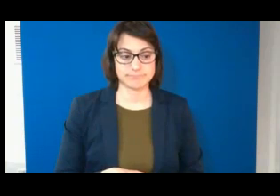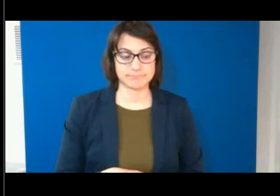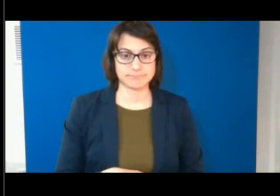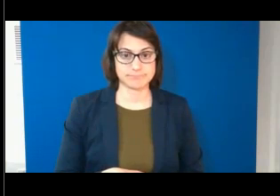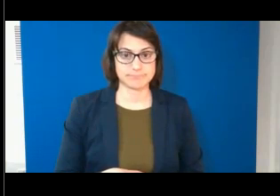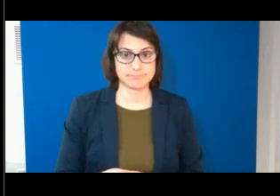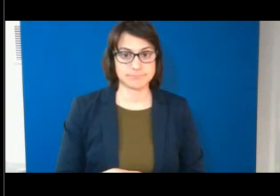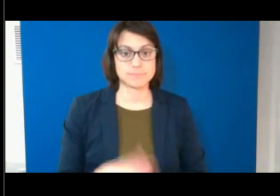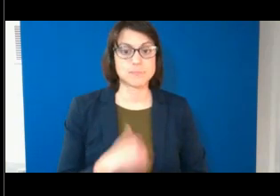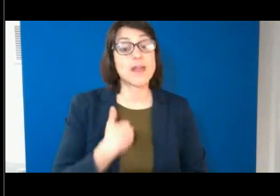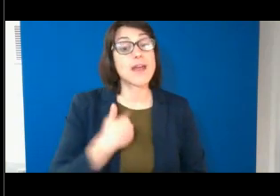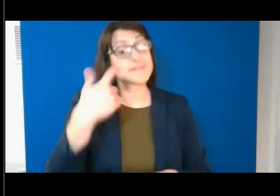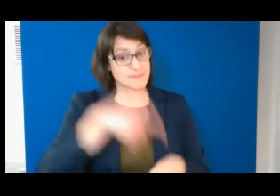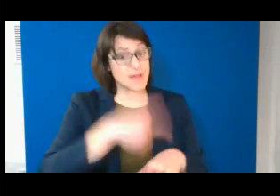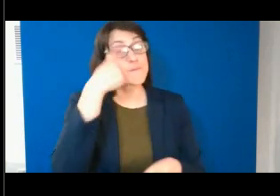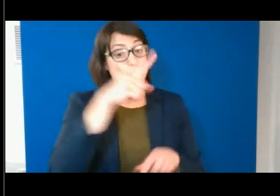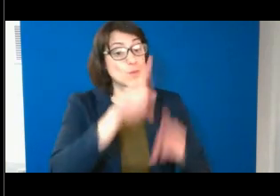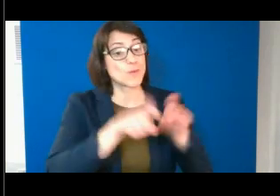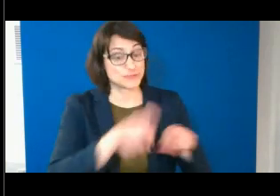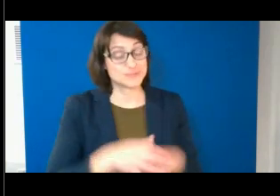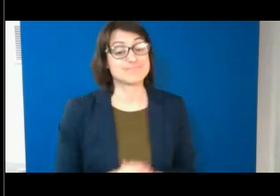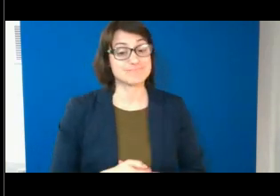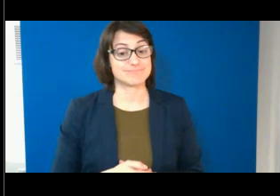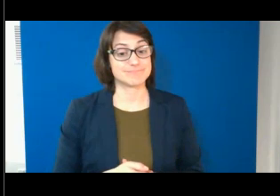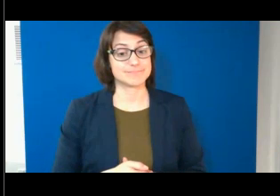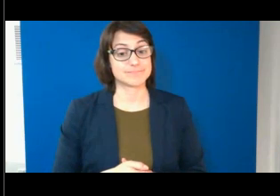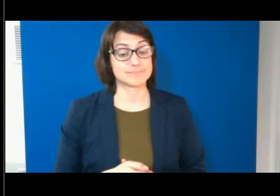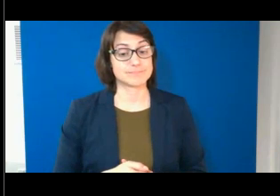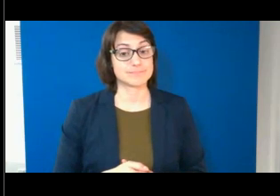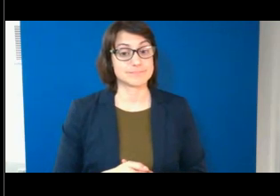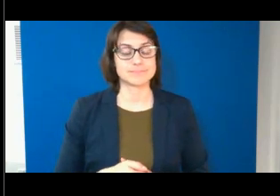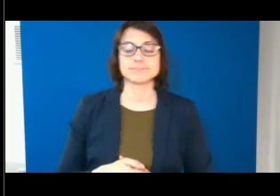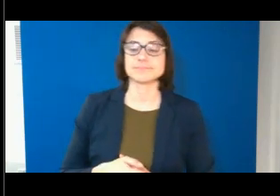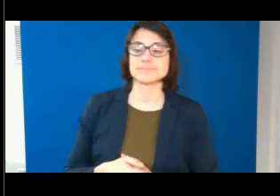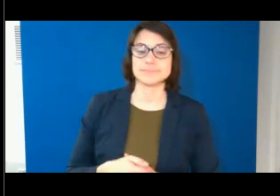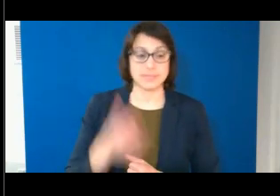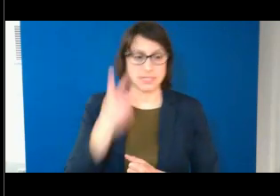We have time for questions. I got one here.